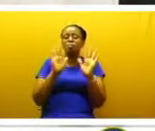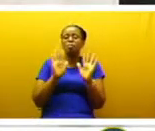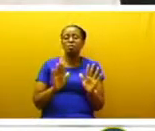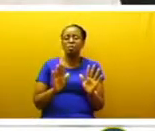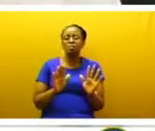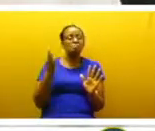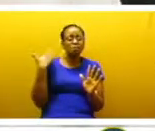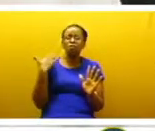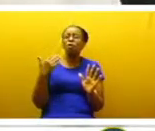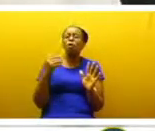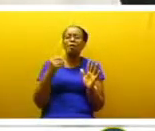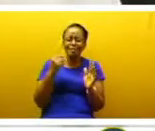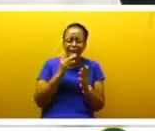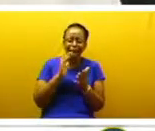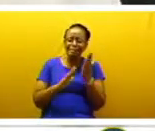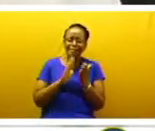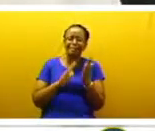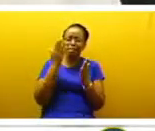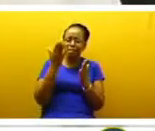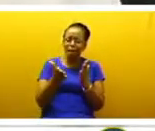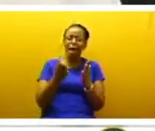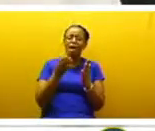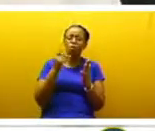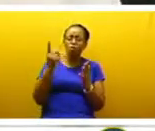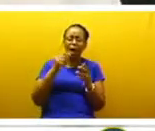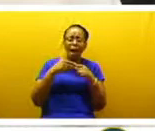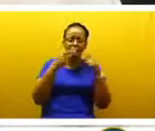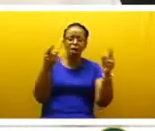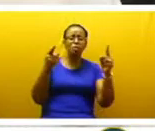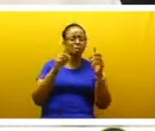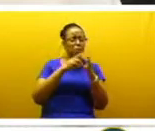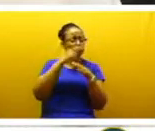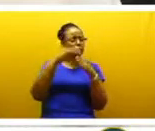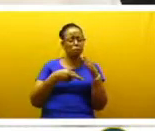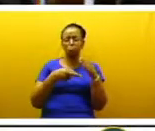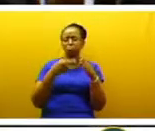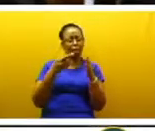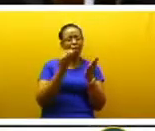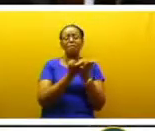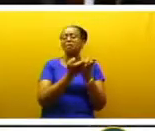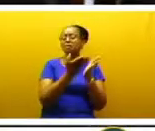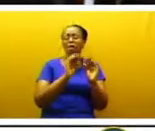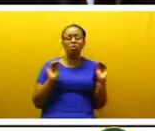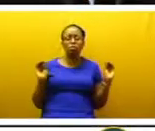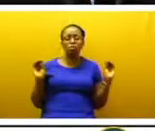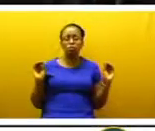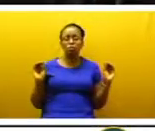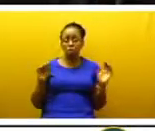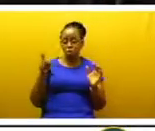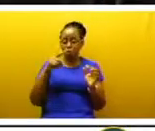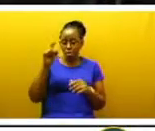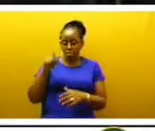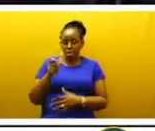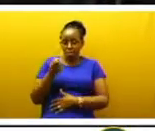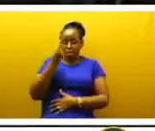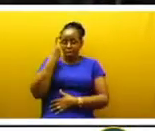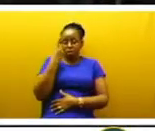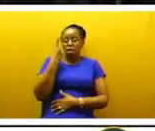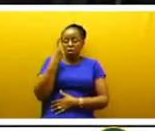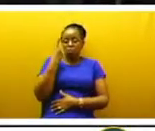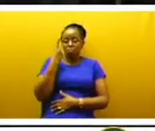not. And it is very important to realize that we do not use